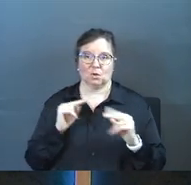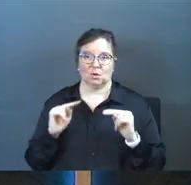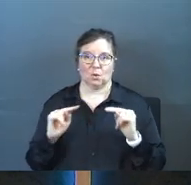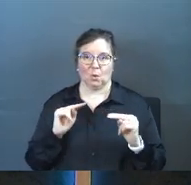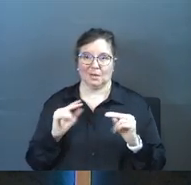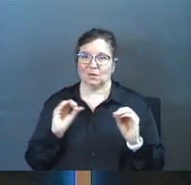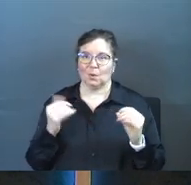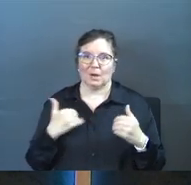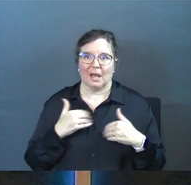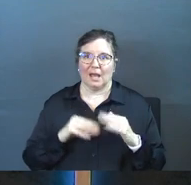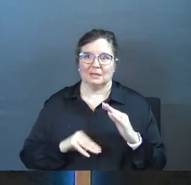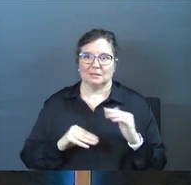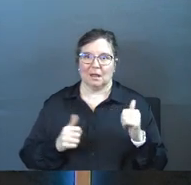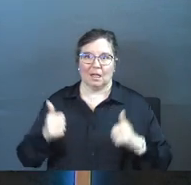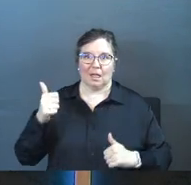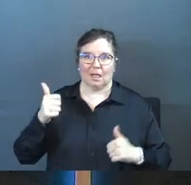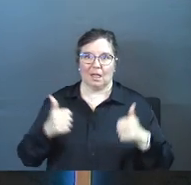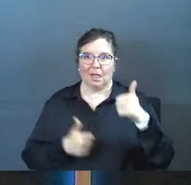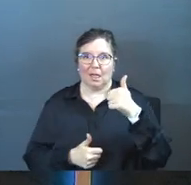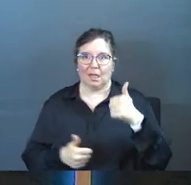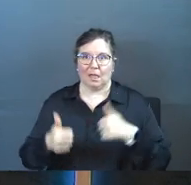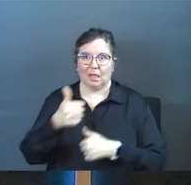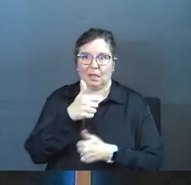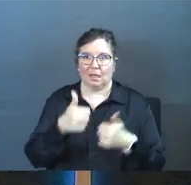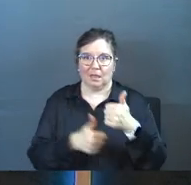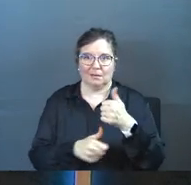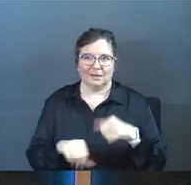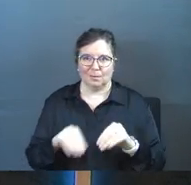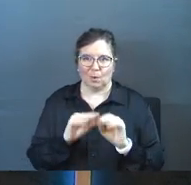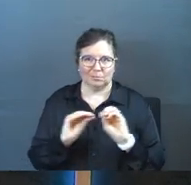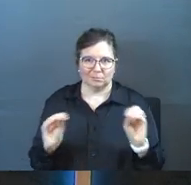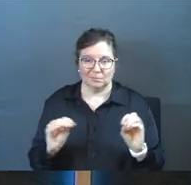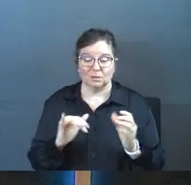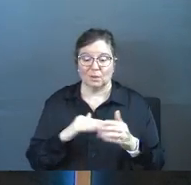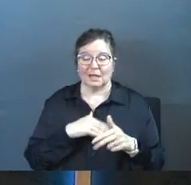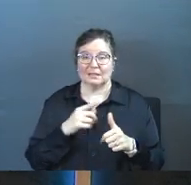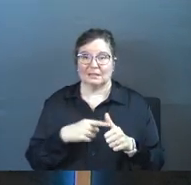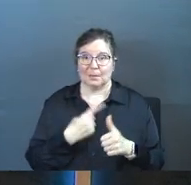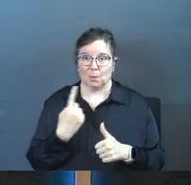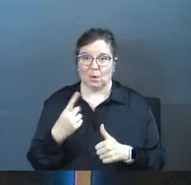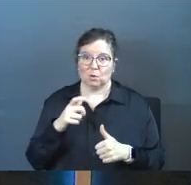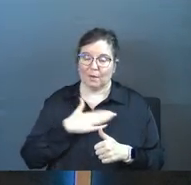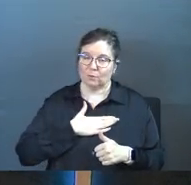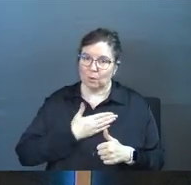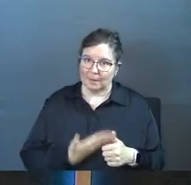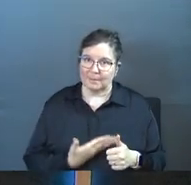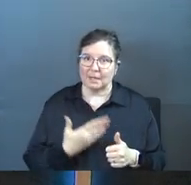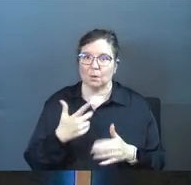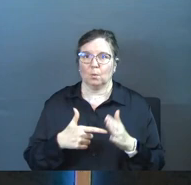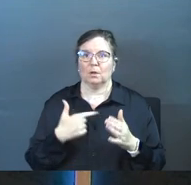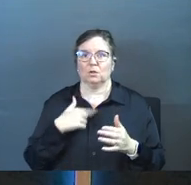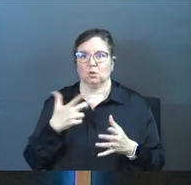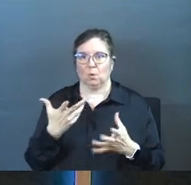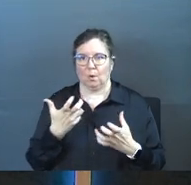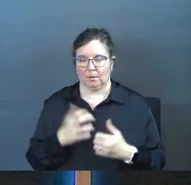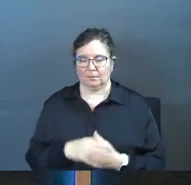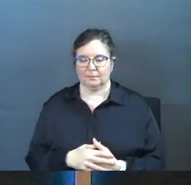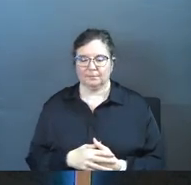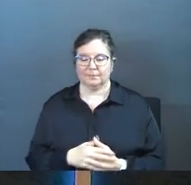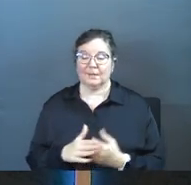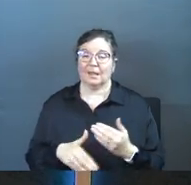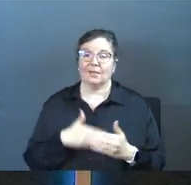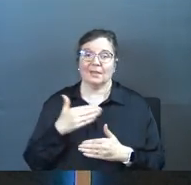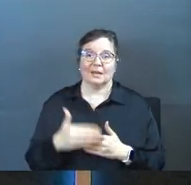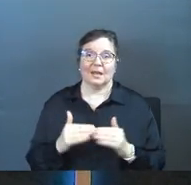negotiate because nobody's got the moral high ground anymore. So that's step one. You got to admit what it is that you want.